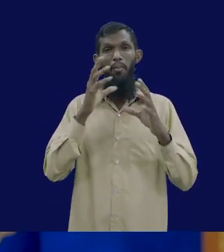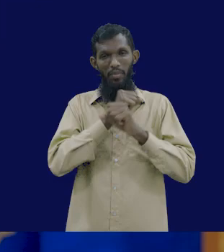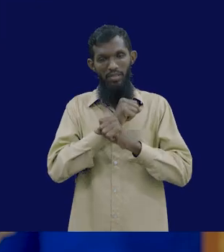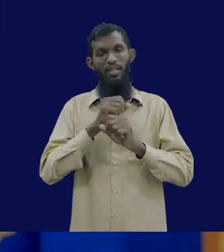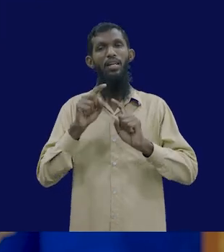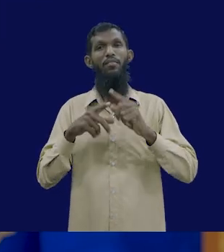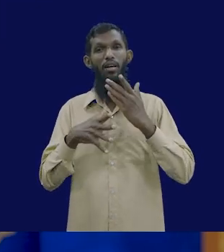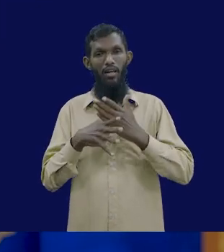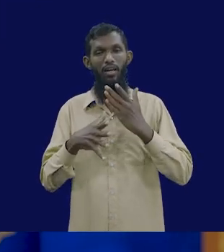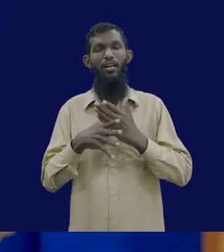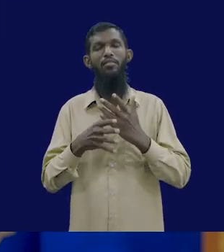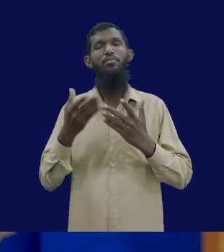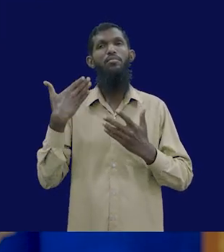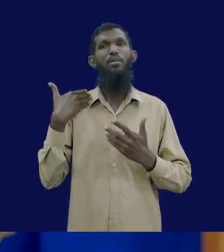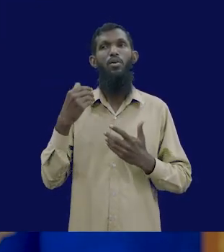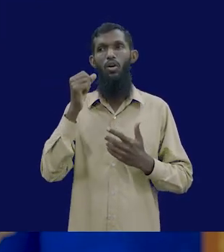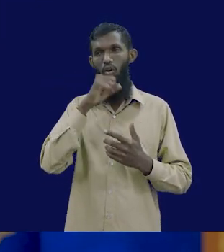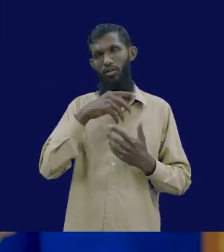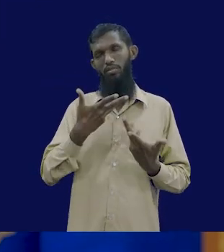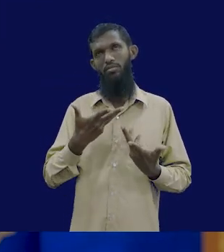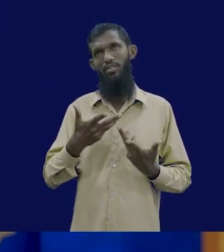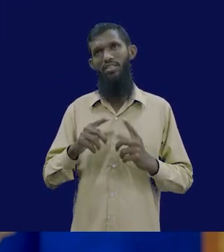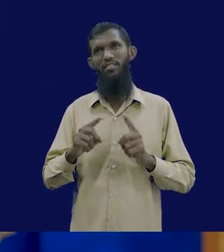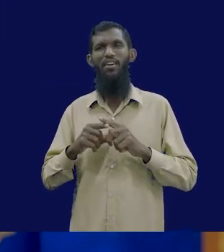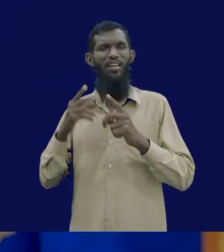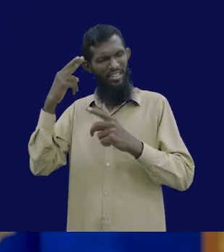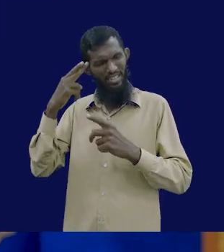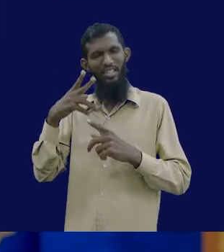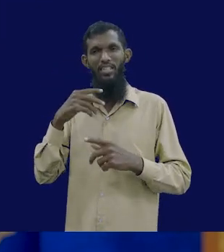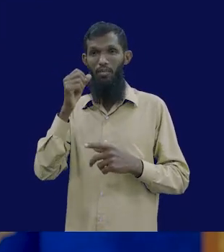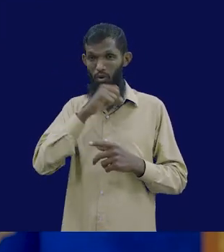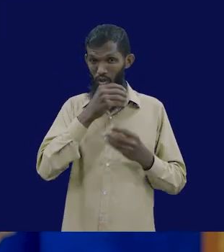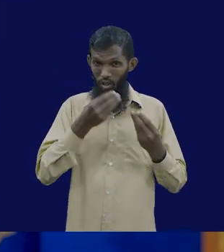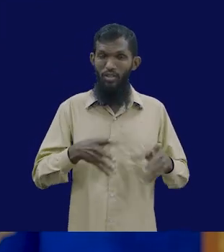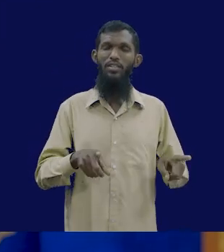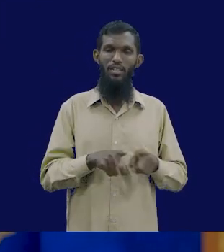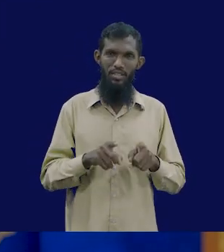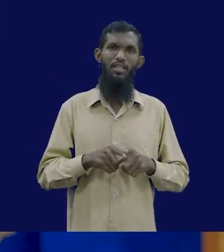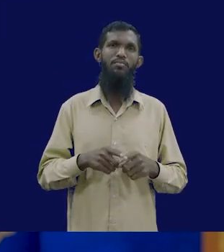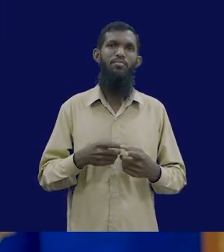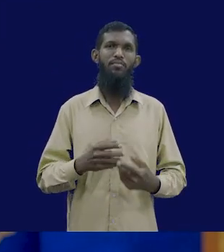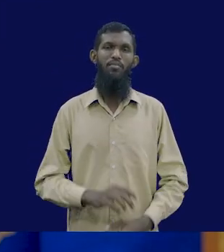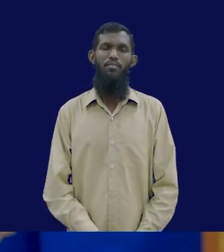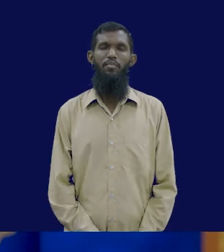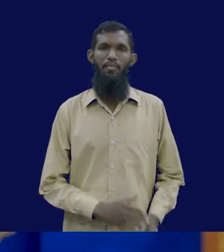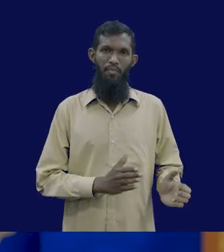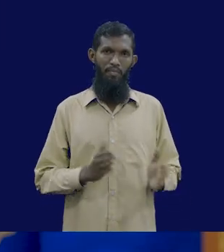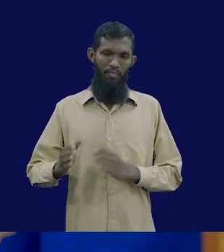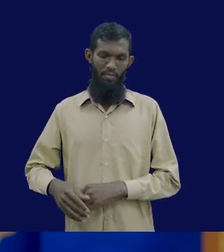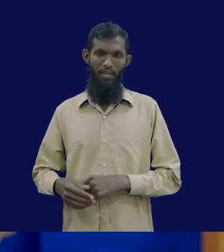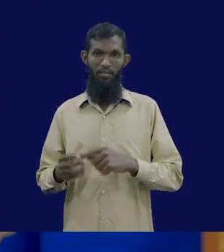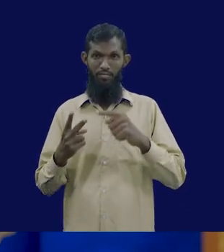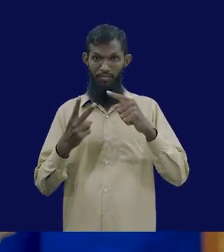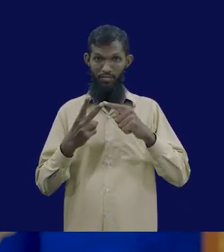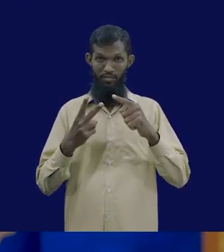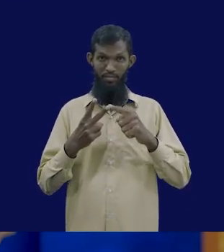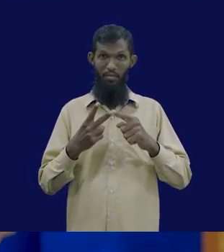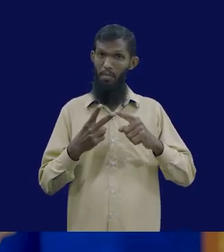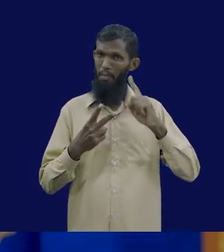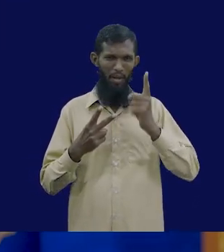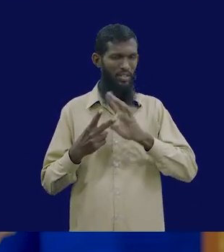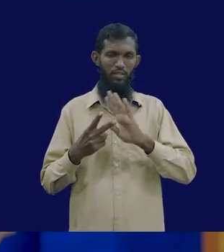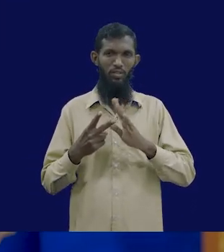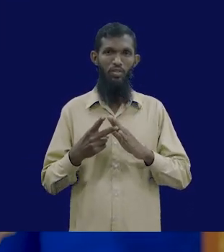you have left due to certain reasons. Now, the second category is